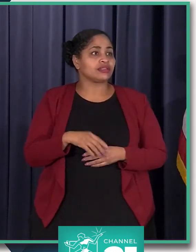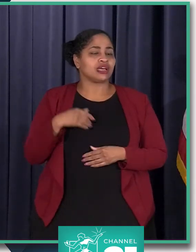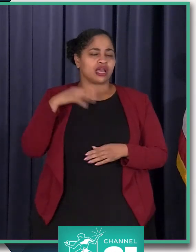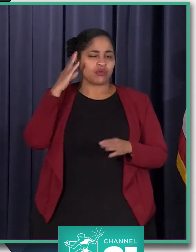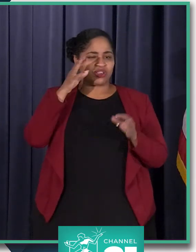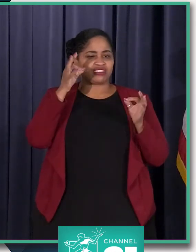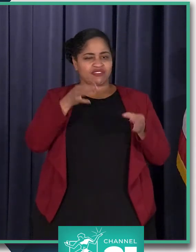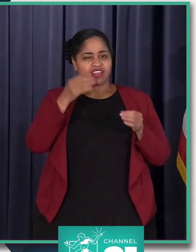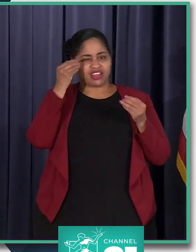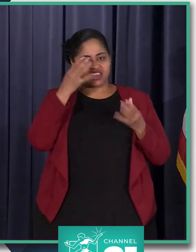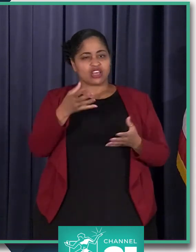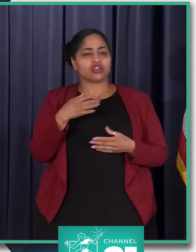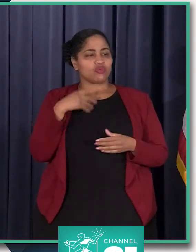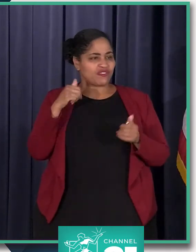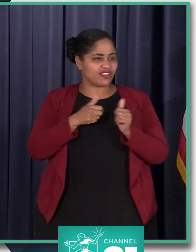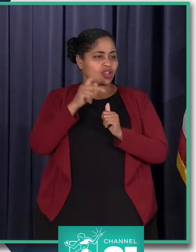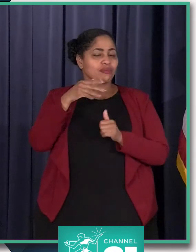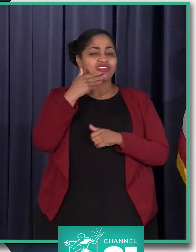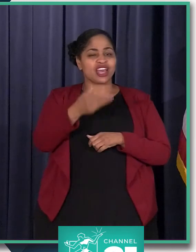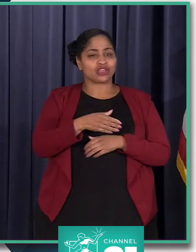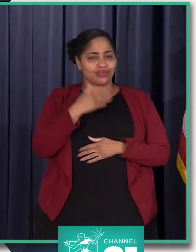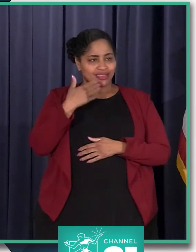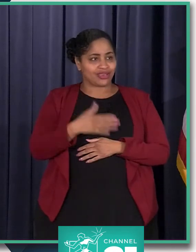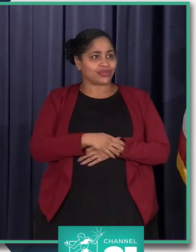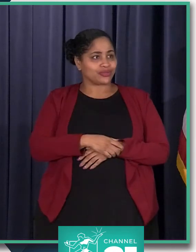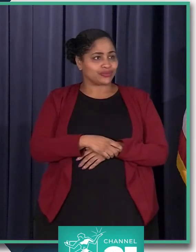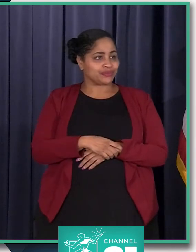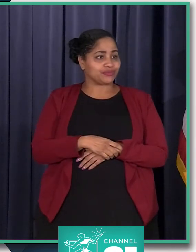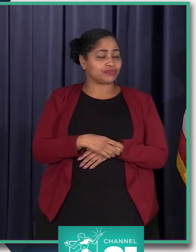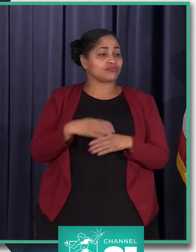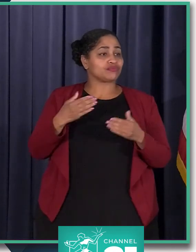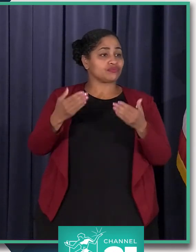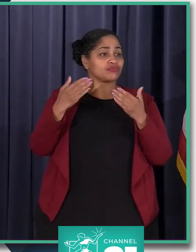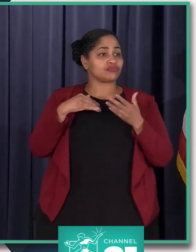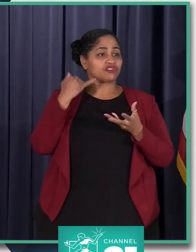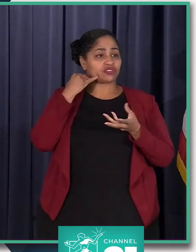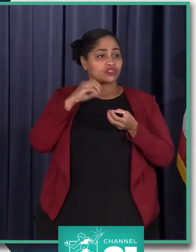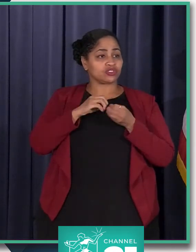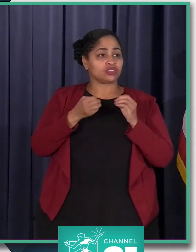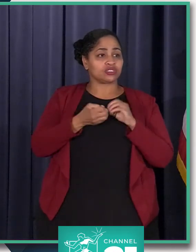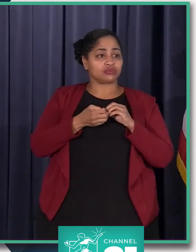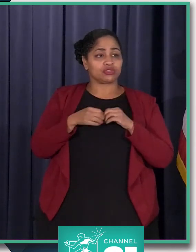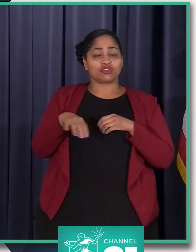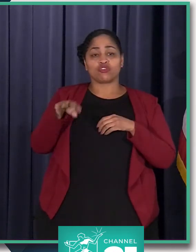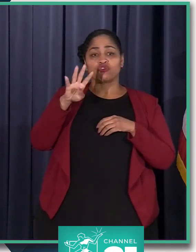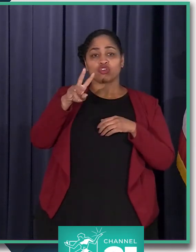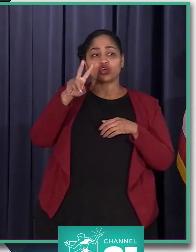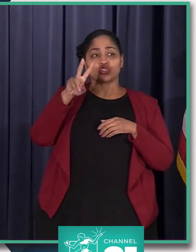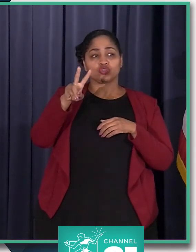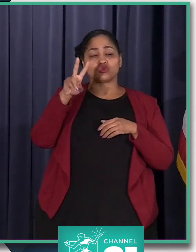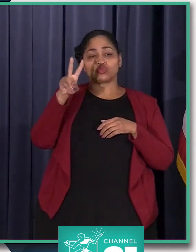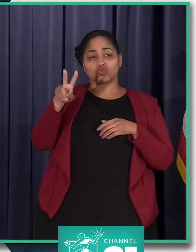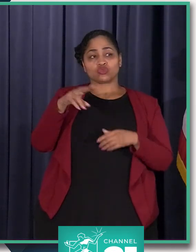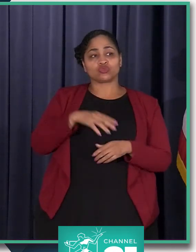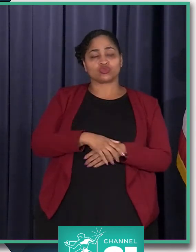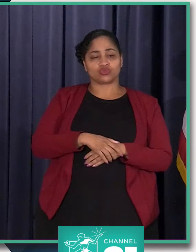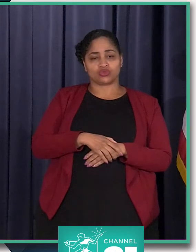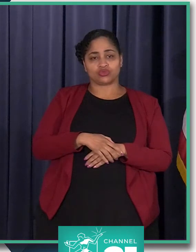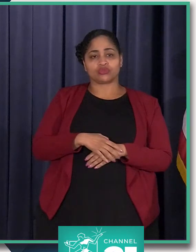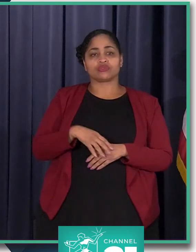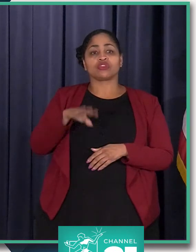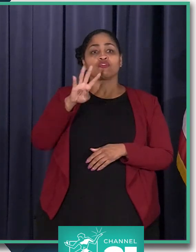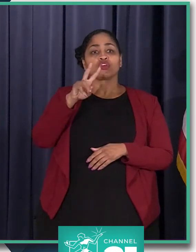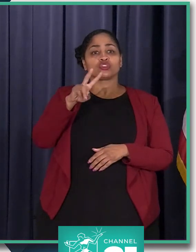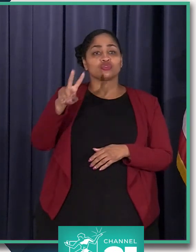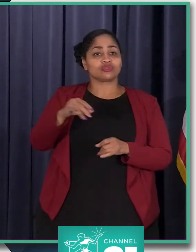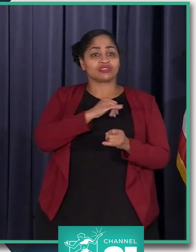you know. All right, we'll follow up. Thank you. Okay. Next is phone number ending in 422. 422, if